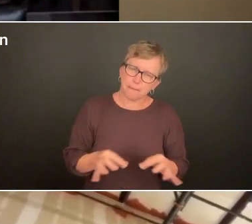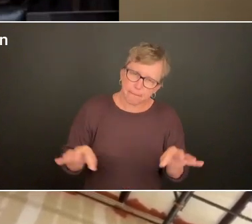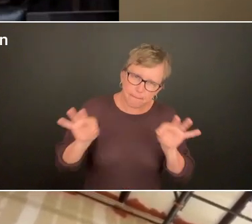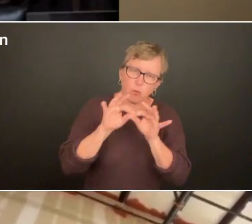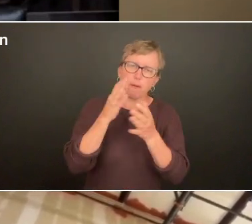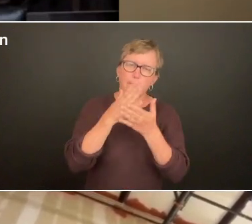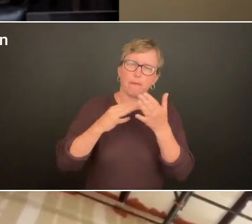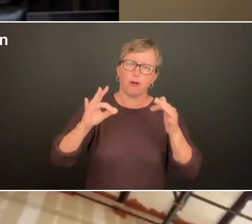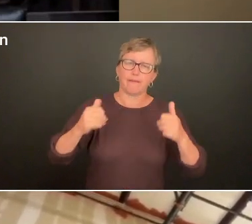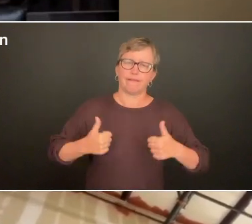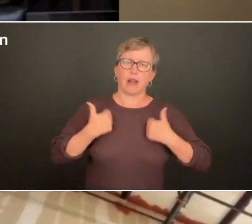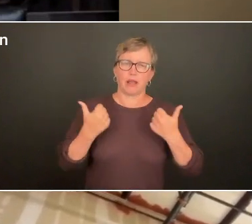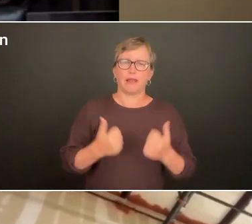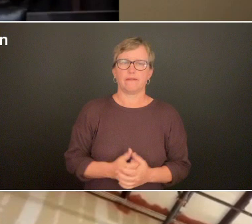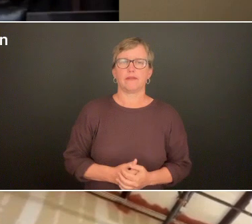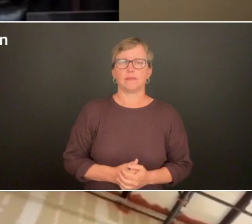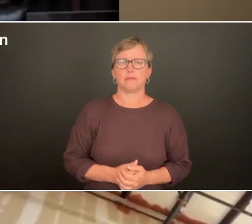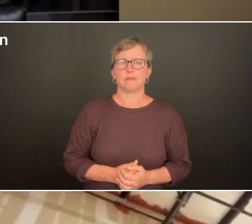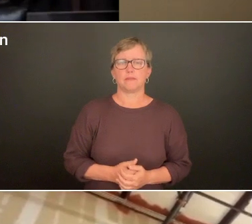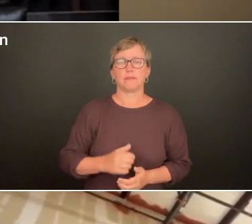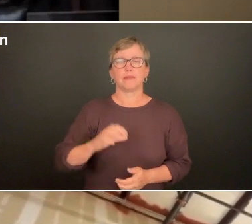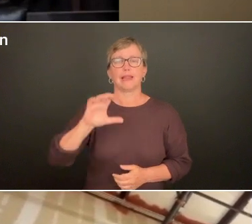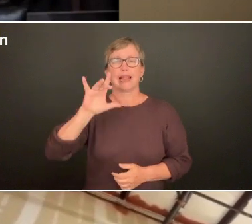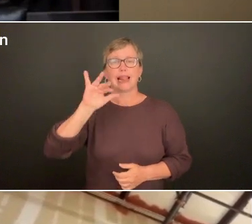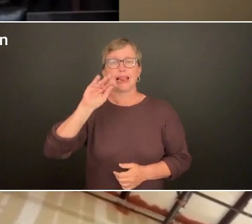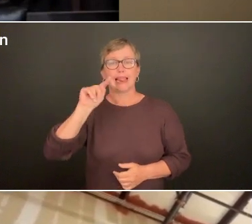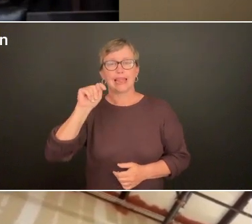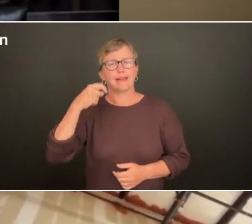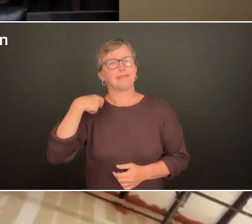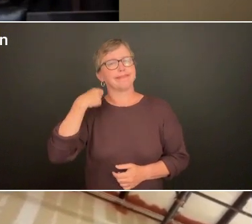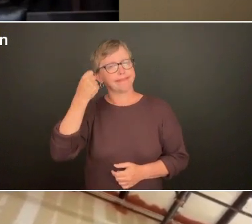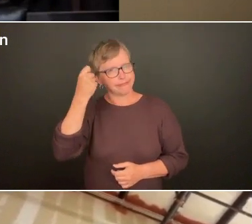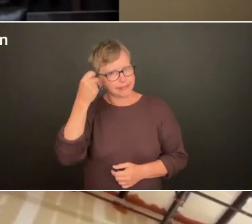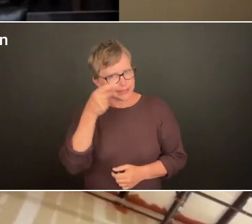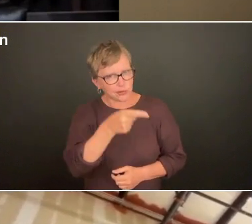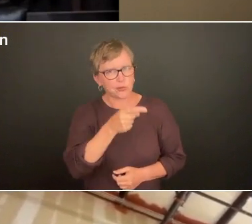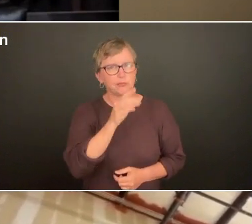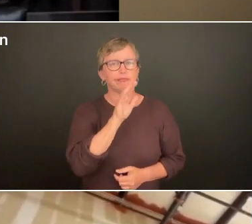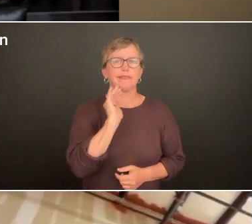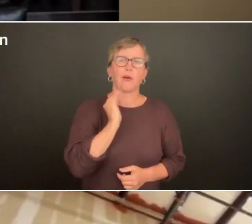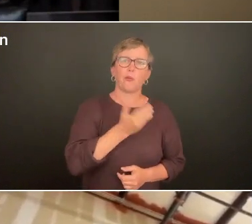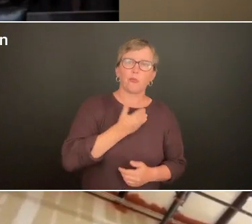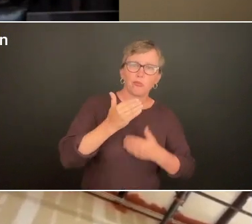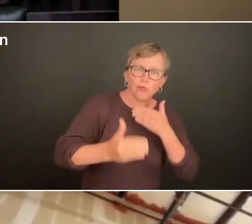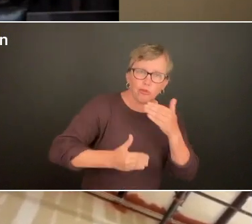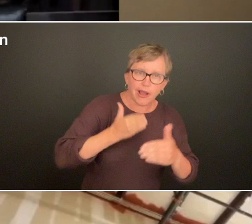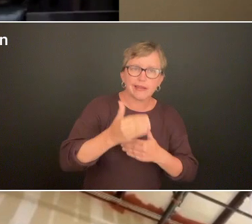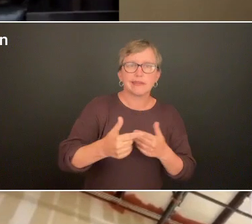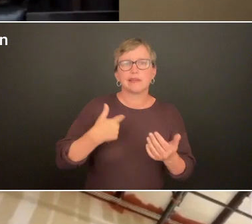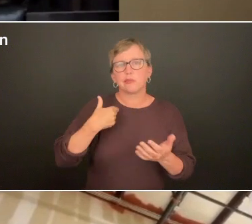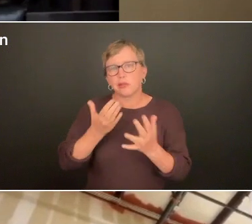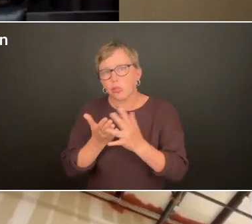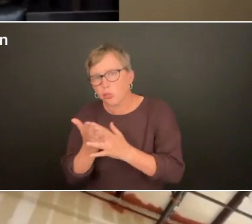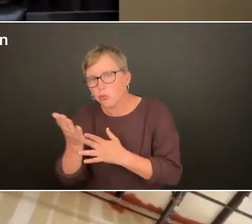is a important part. And Clint, I do hear a lot of what you're saying is that is how,